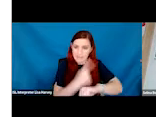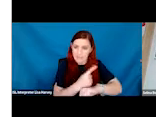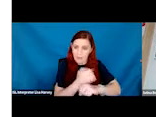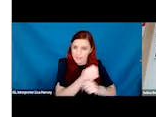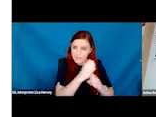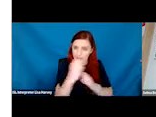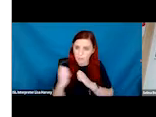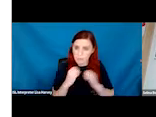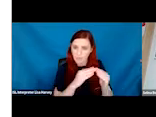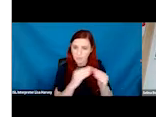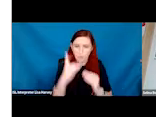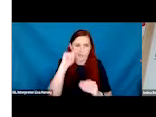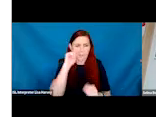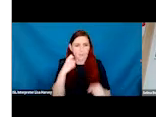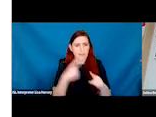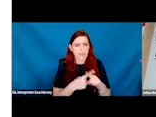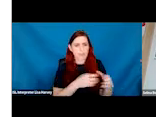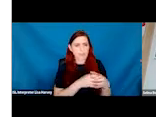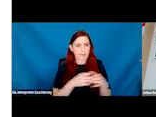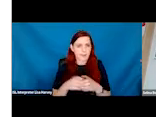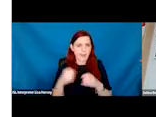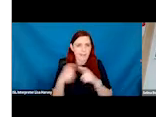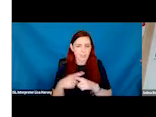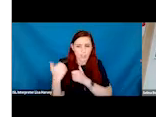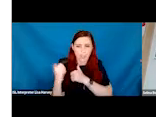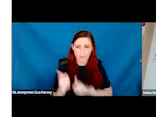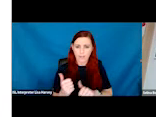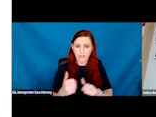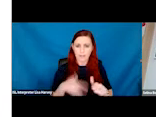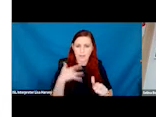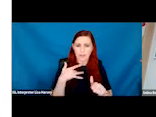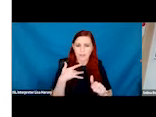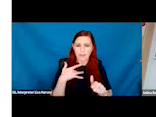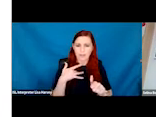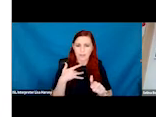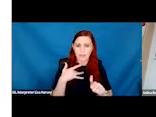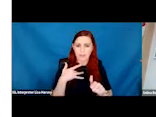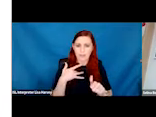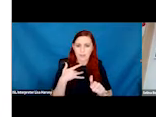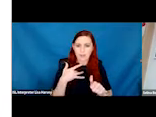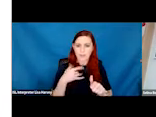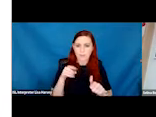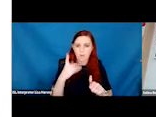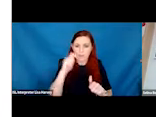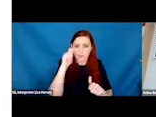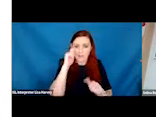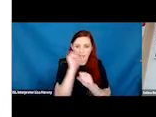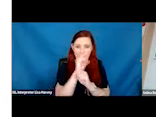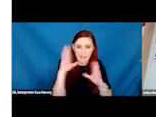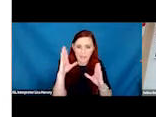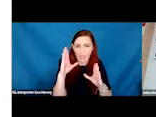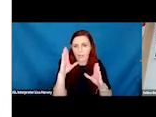take intersectionality and intergenerational communities into account, universal design clearly has a much wider reach